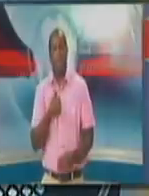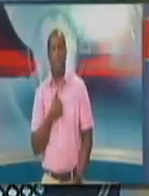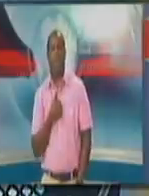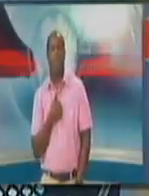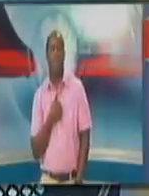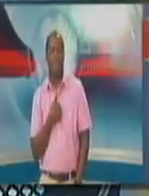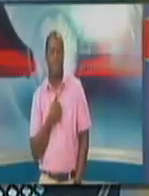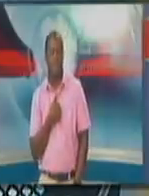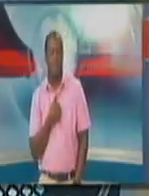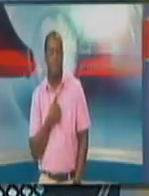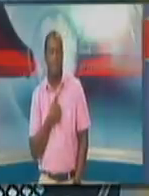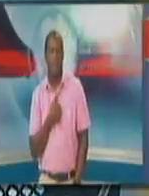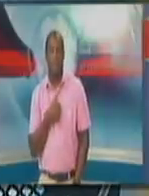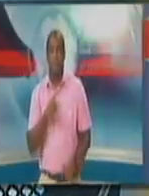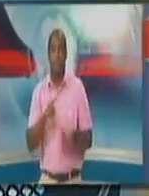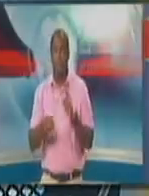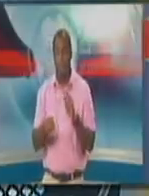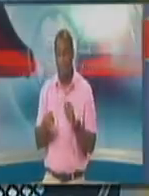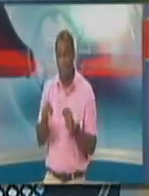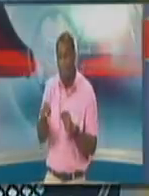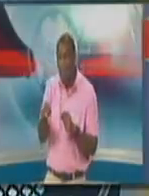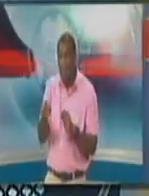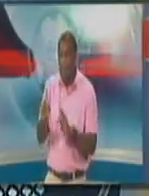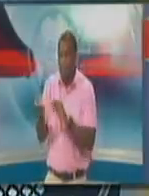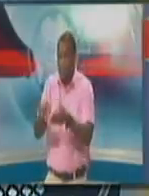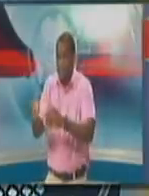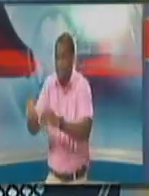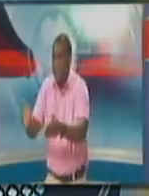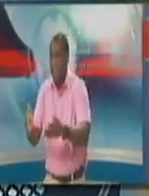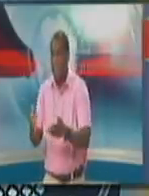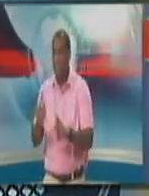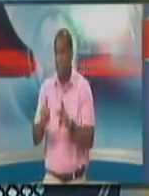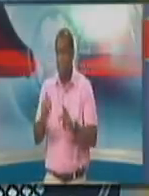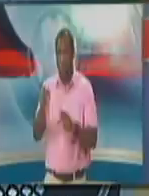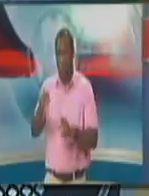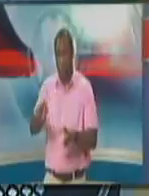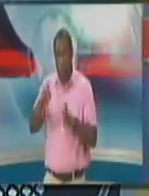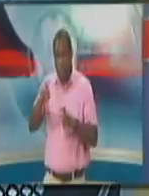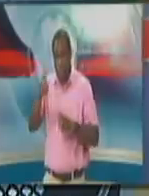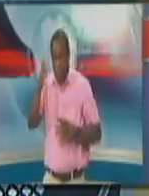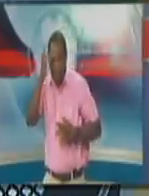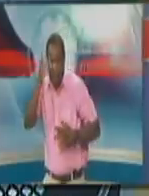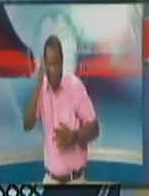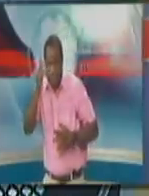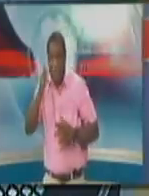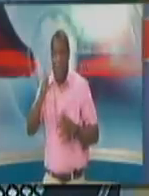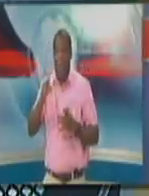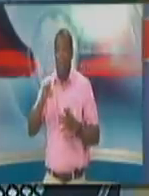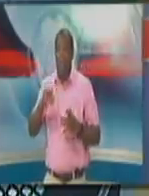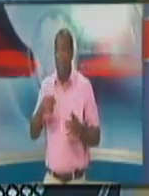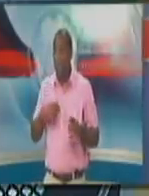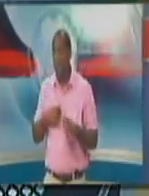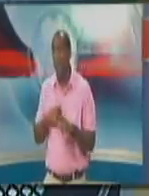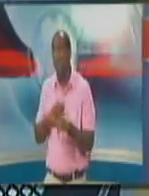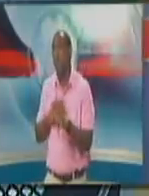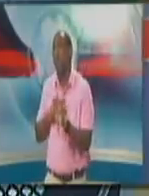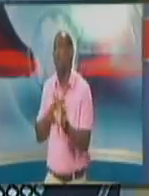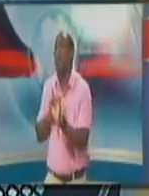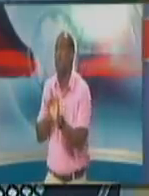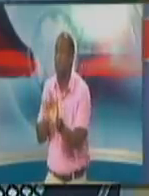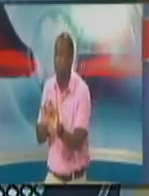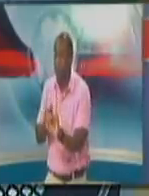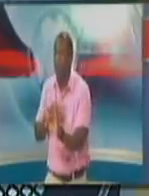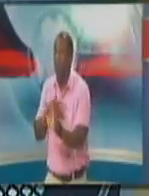on board the emotional aspect of people's experiences. You hear, you empathize, you